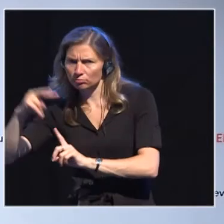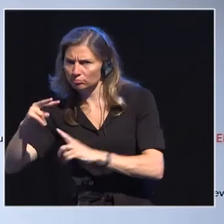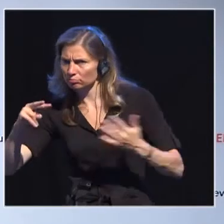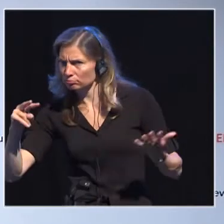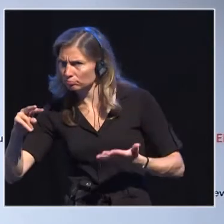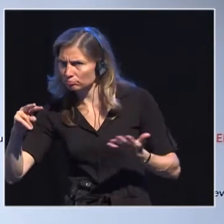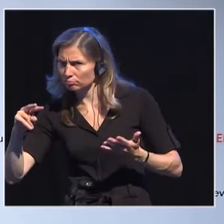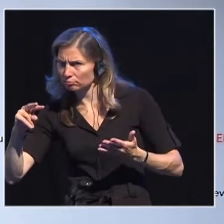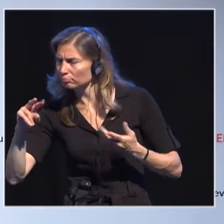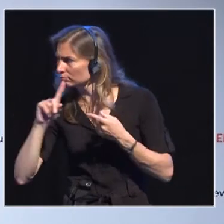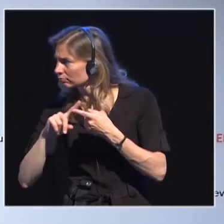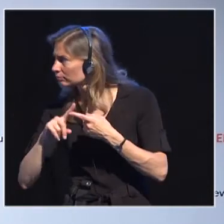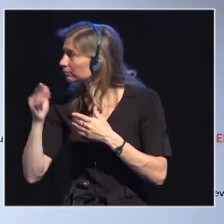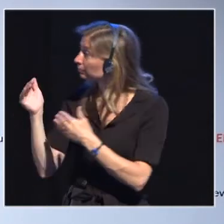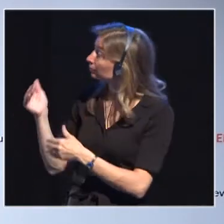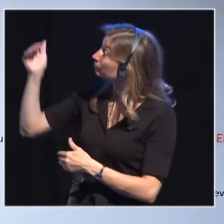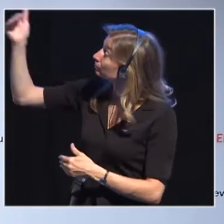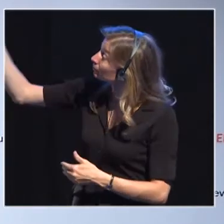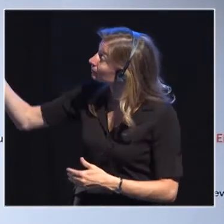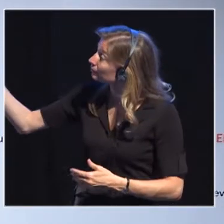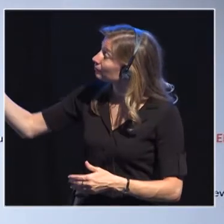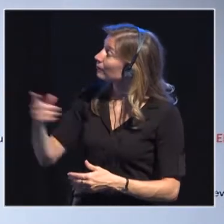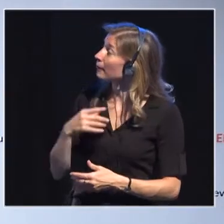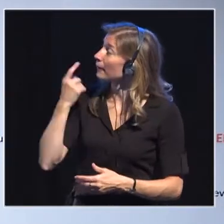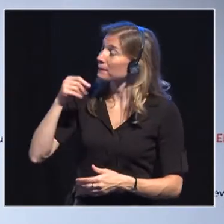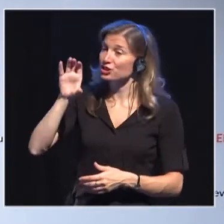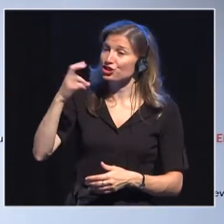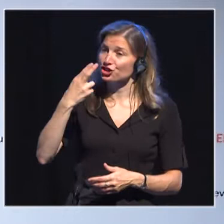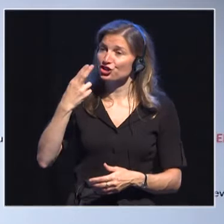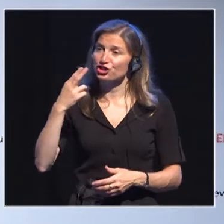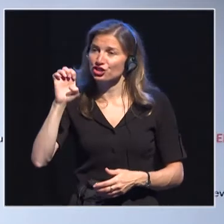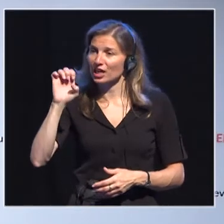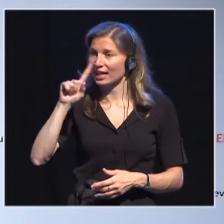panel. Next to him, we have Ms. Chinenye